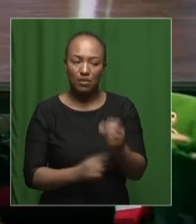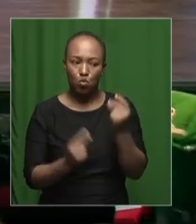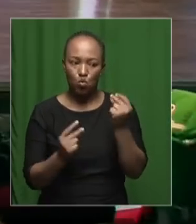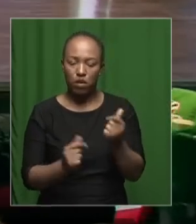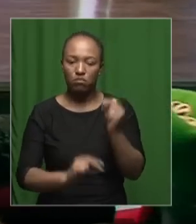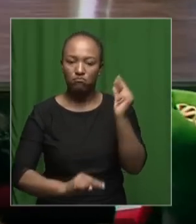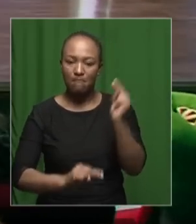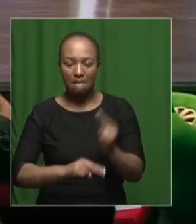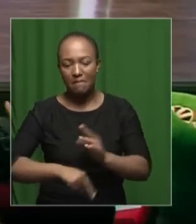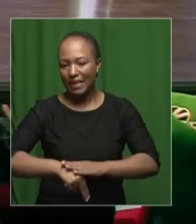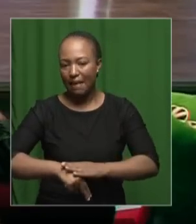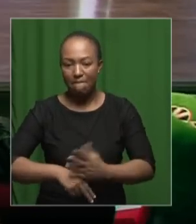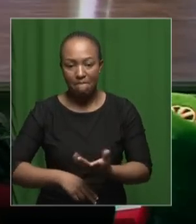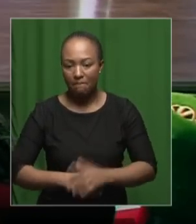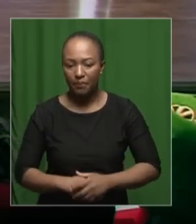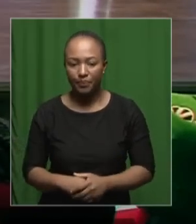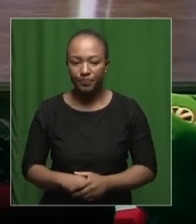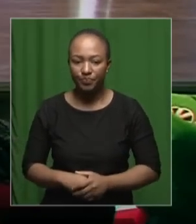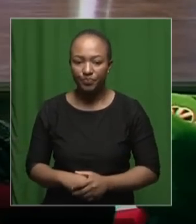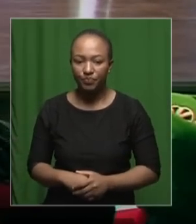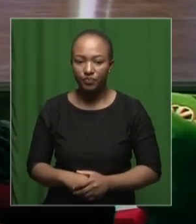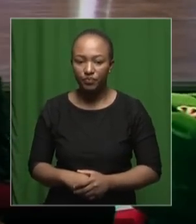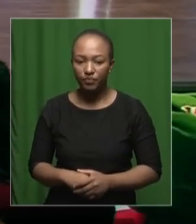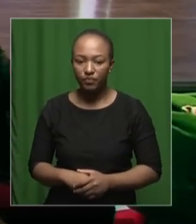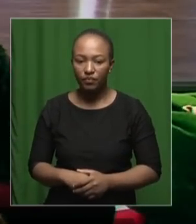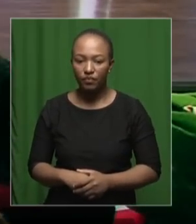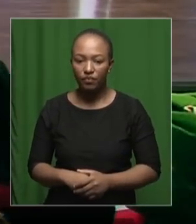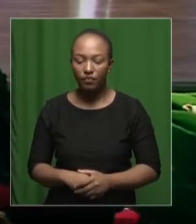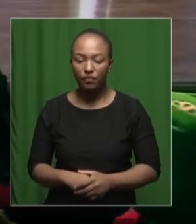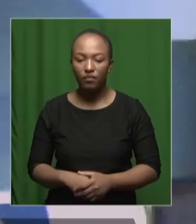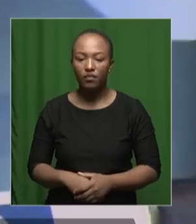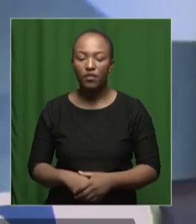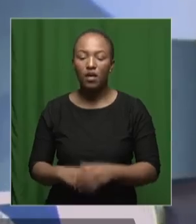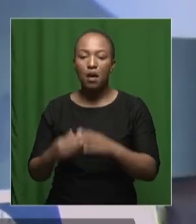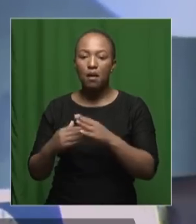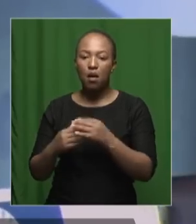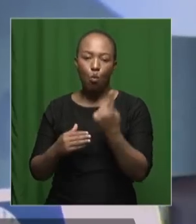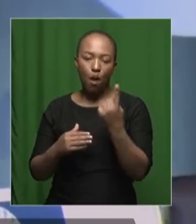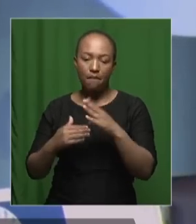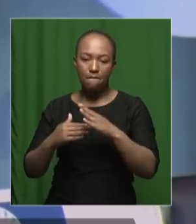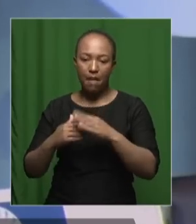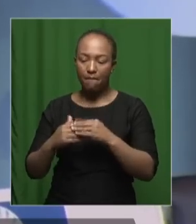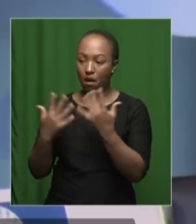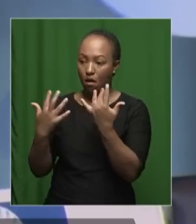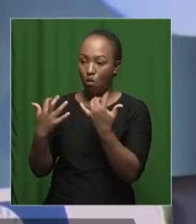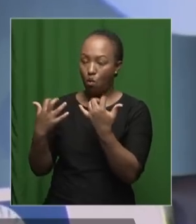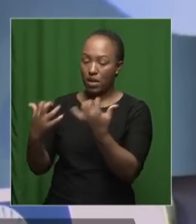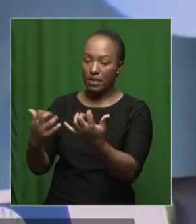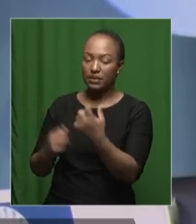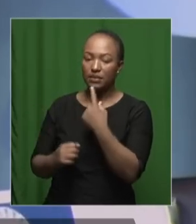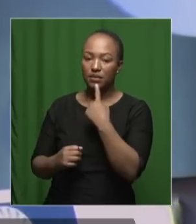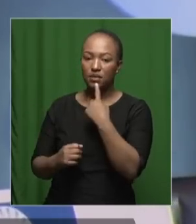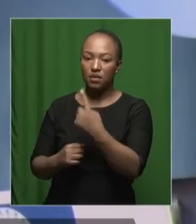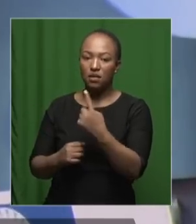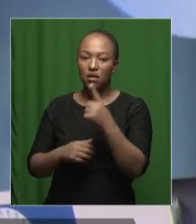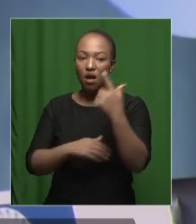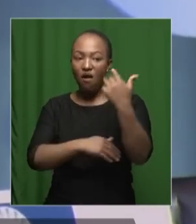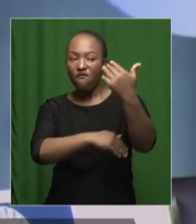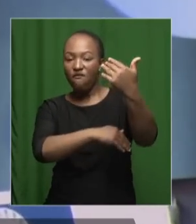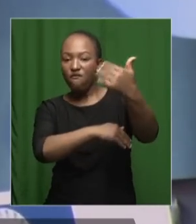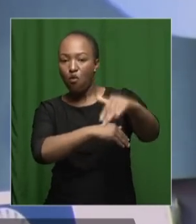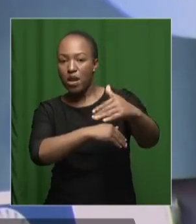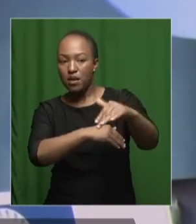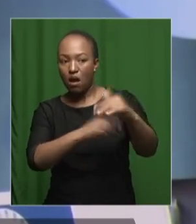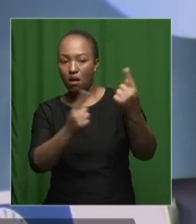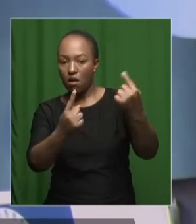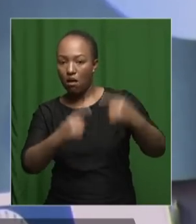quickly. Okay, so the one audience member said that foreigners depleted our